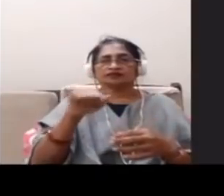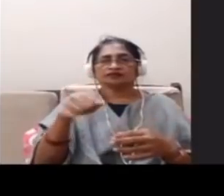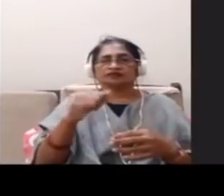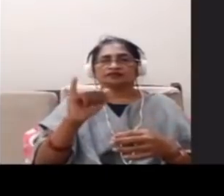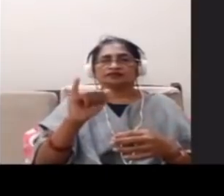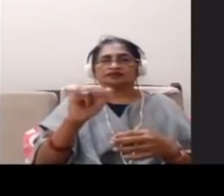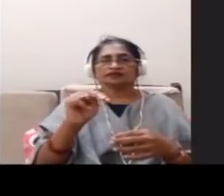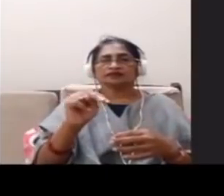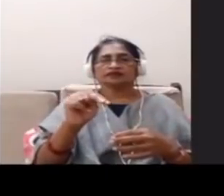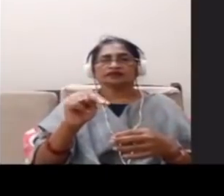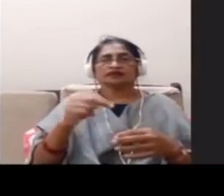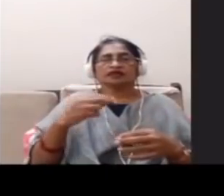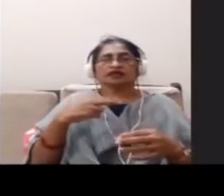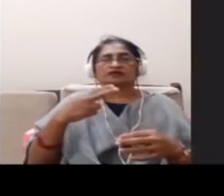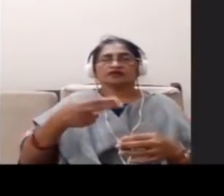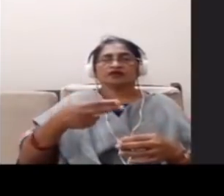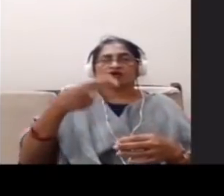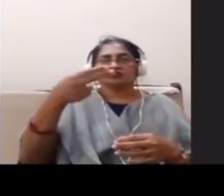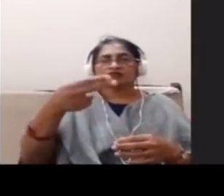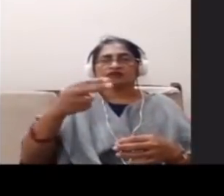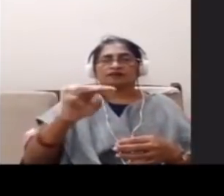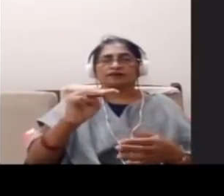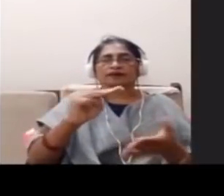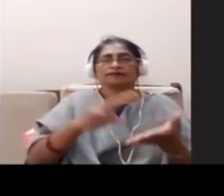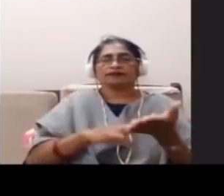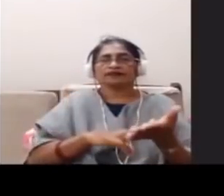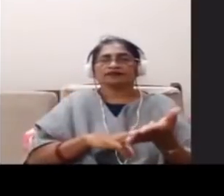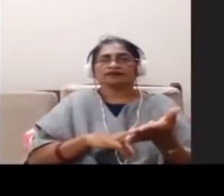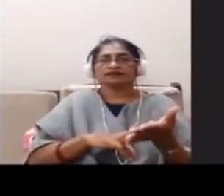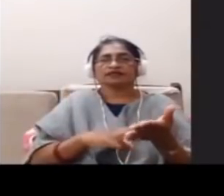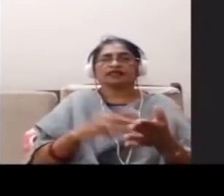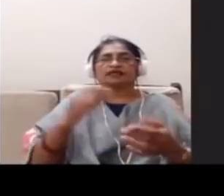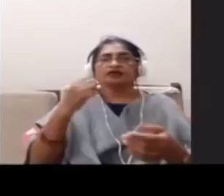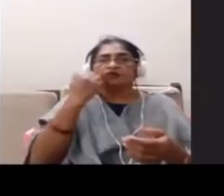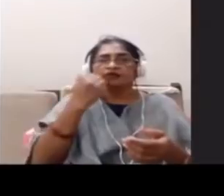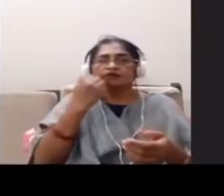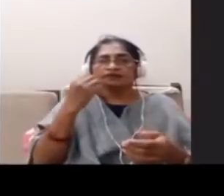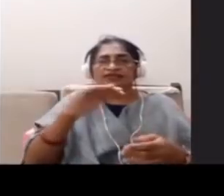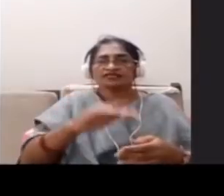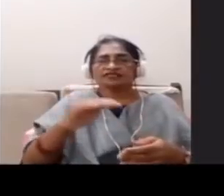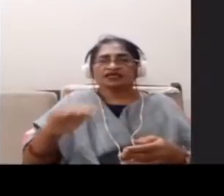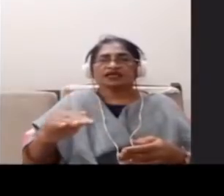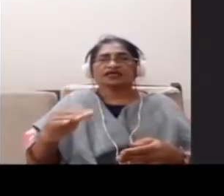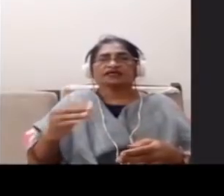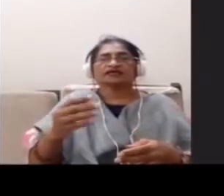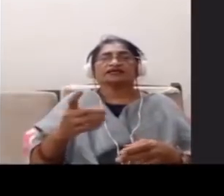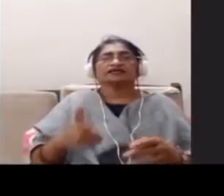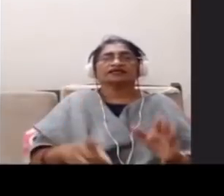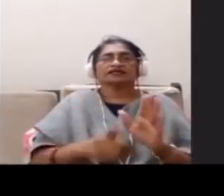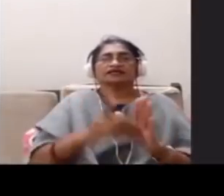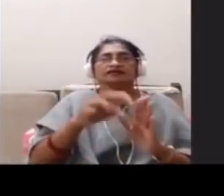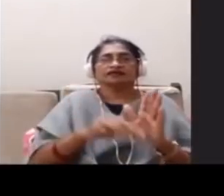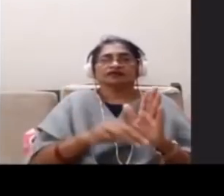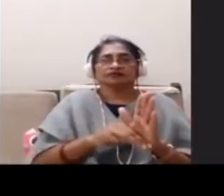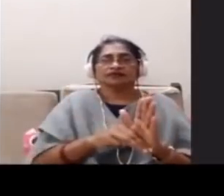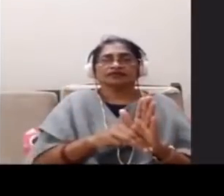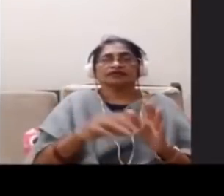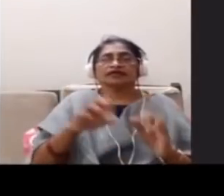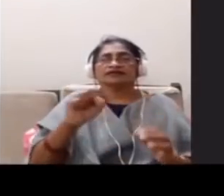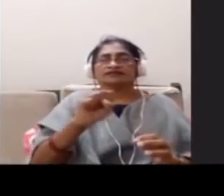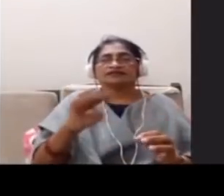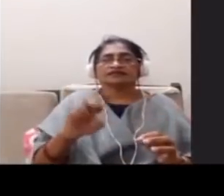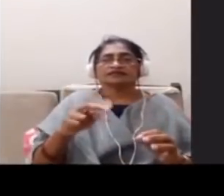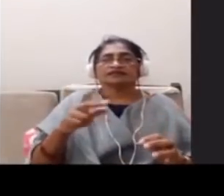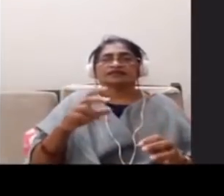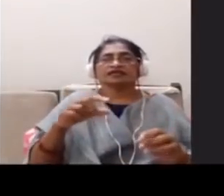Honorable Minister for Women and Child Development, Empowerment of Differently Abled and Senior Citizens, Government of